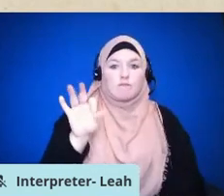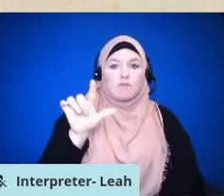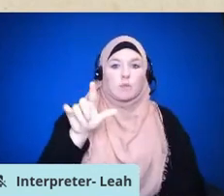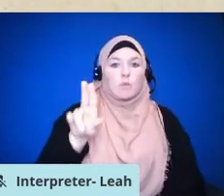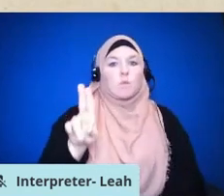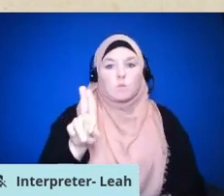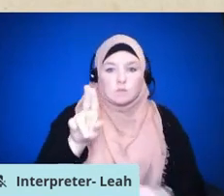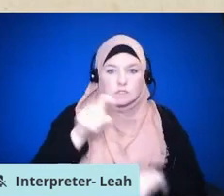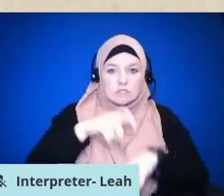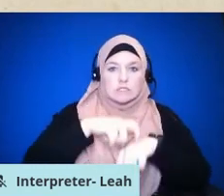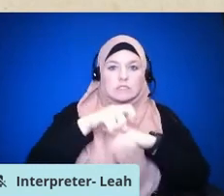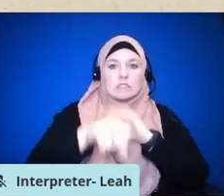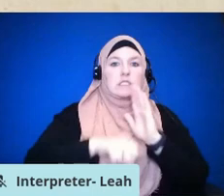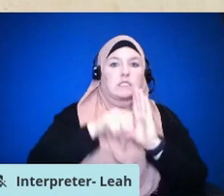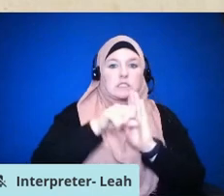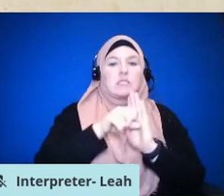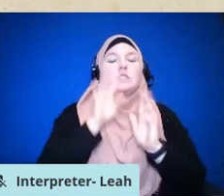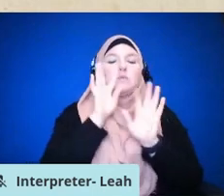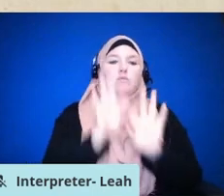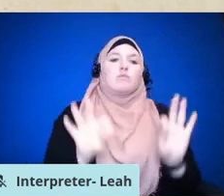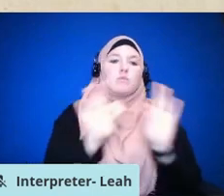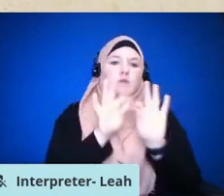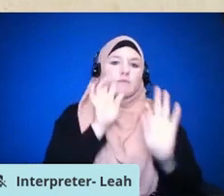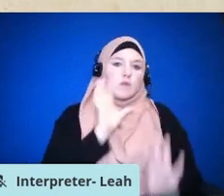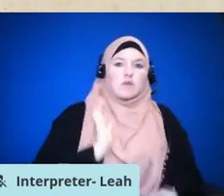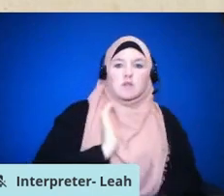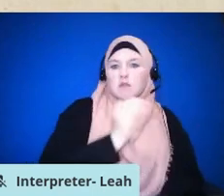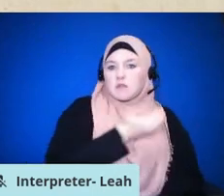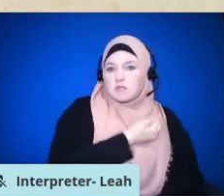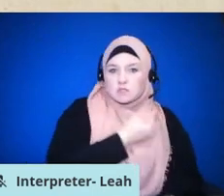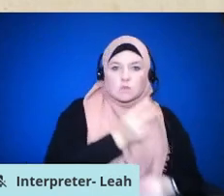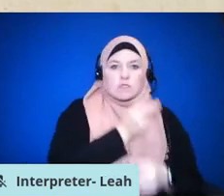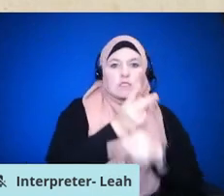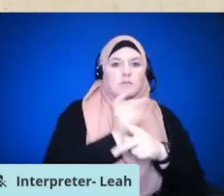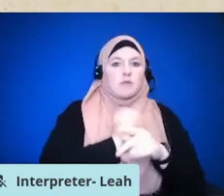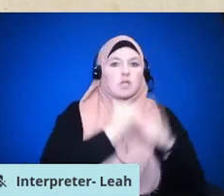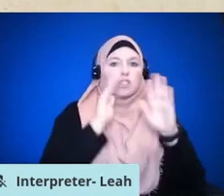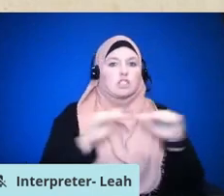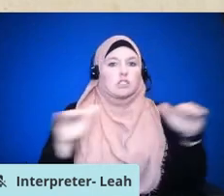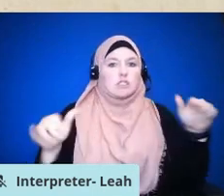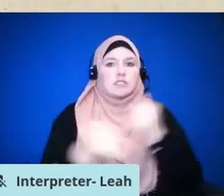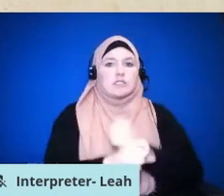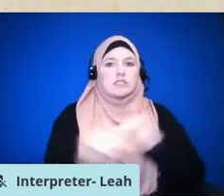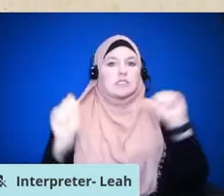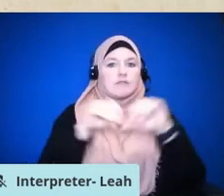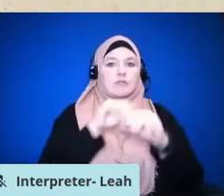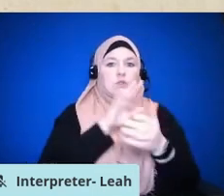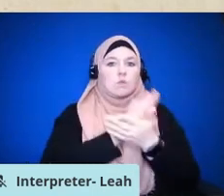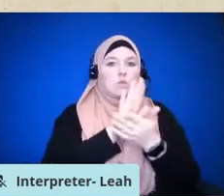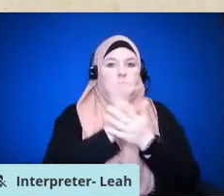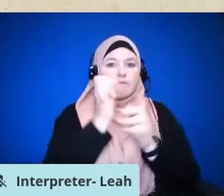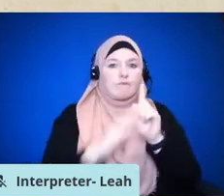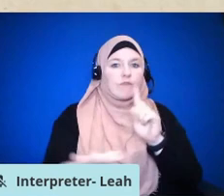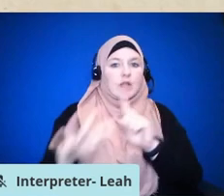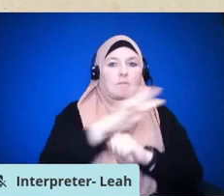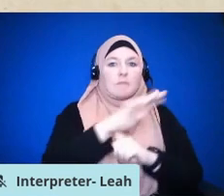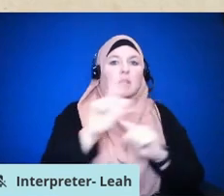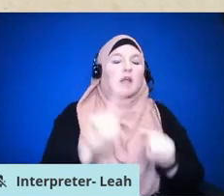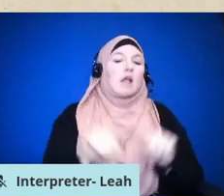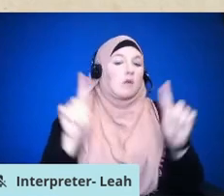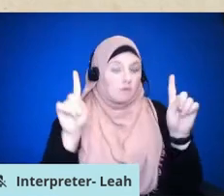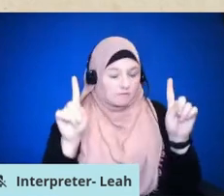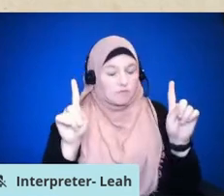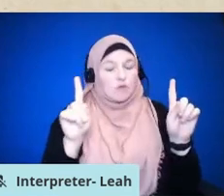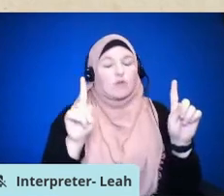still very important for us to keep our children to safe in the school environment. However,